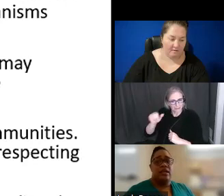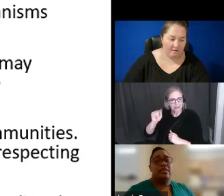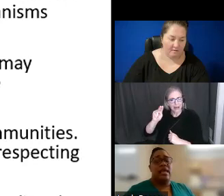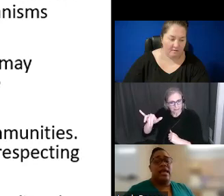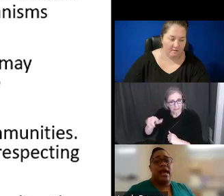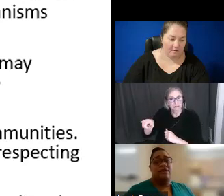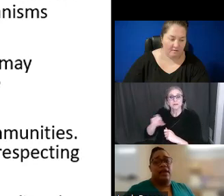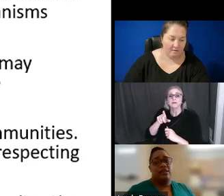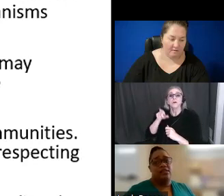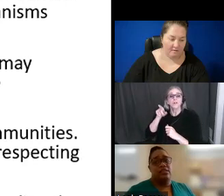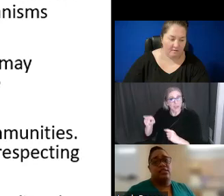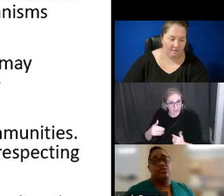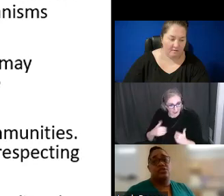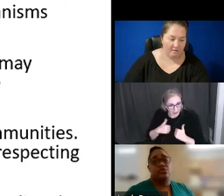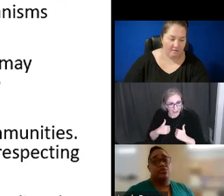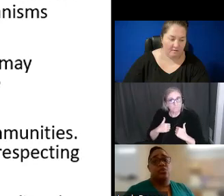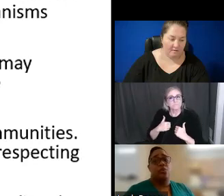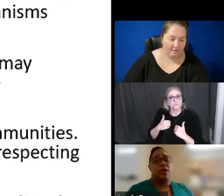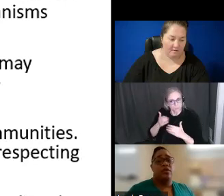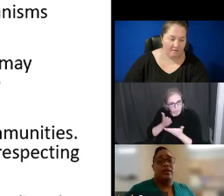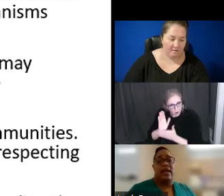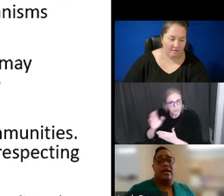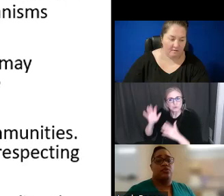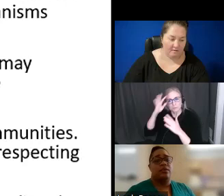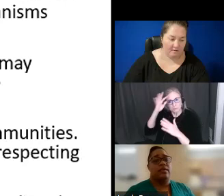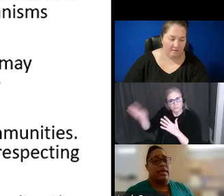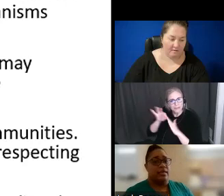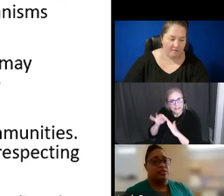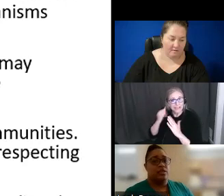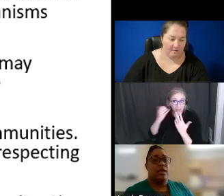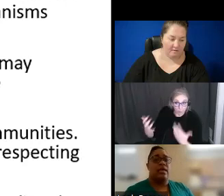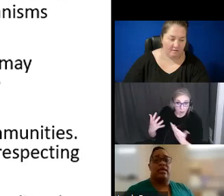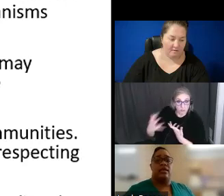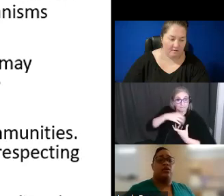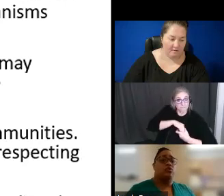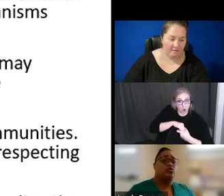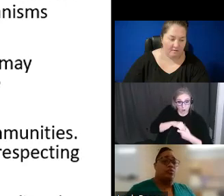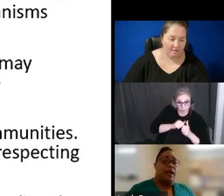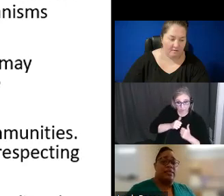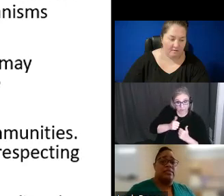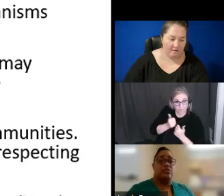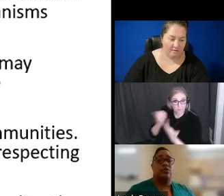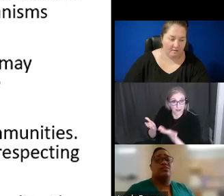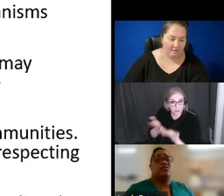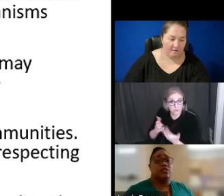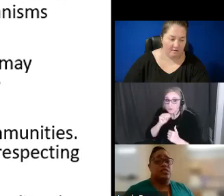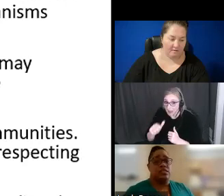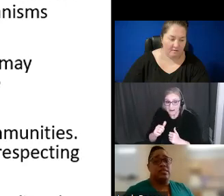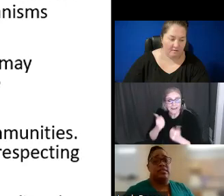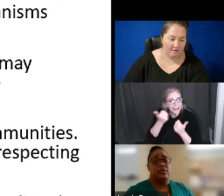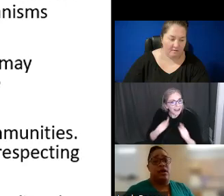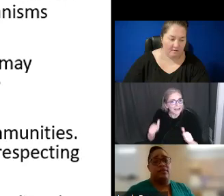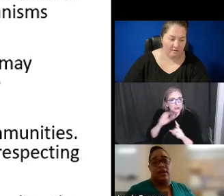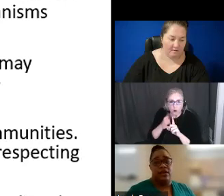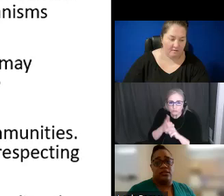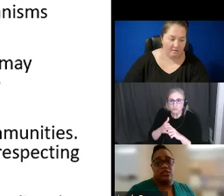survivors, they have agency to choose whether or not to engage in any cultural practices or any traditions